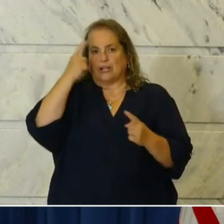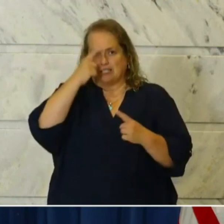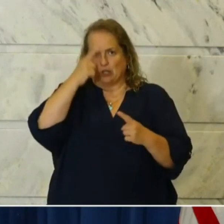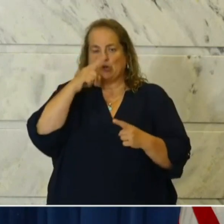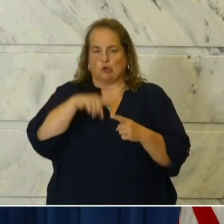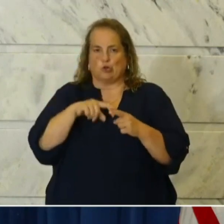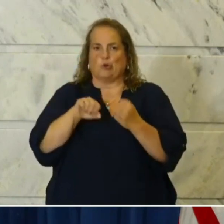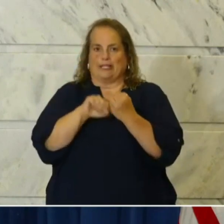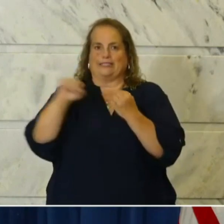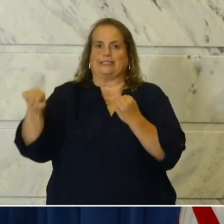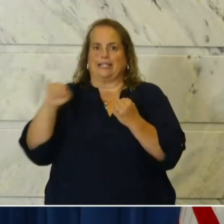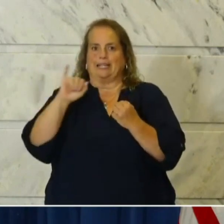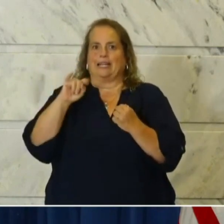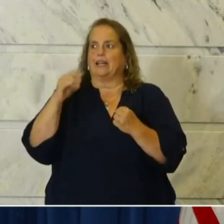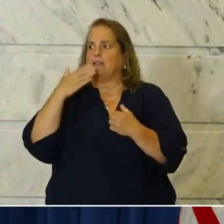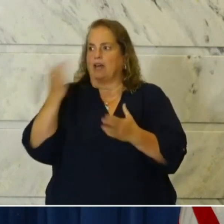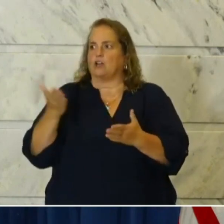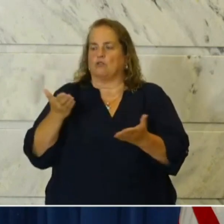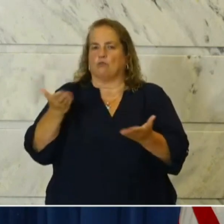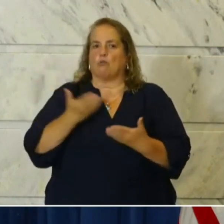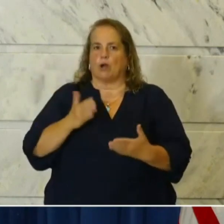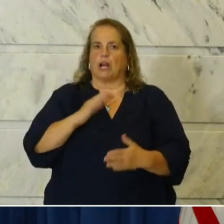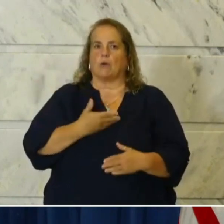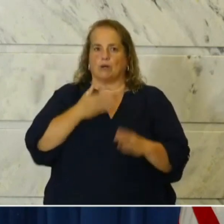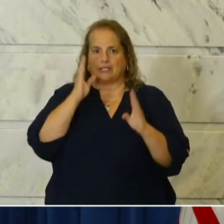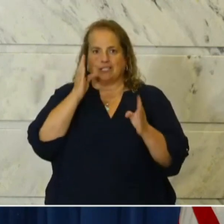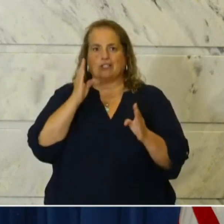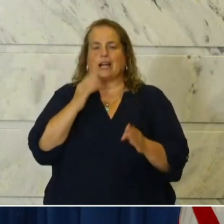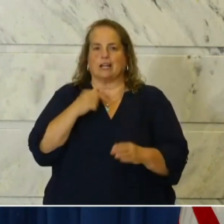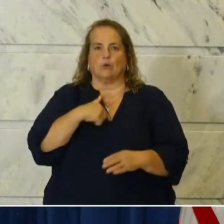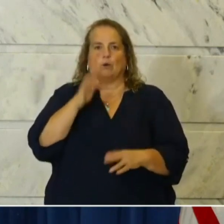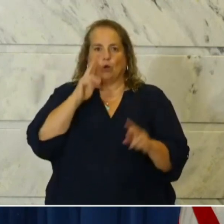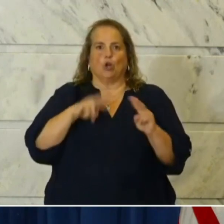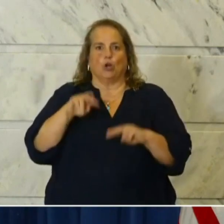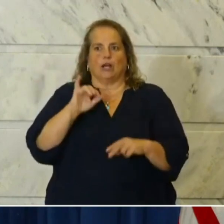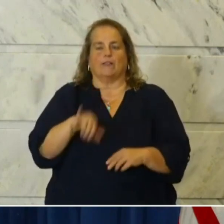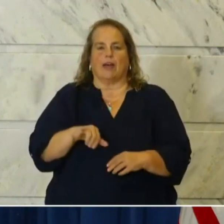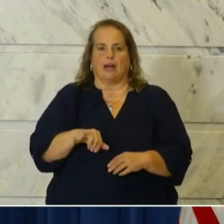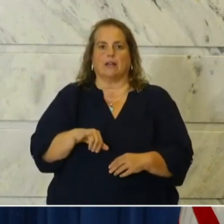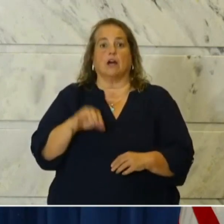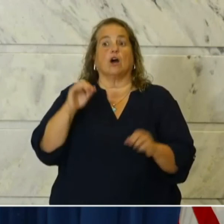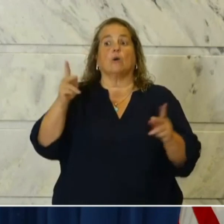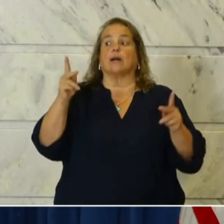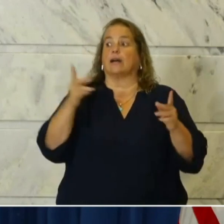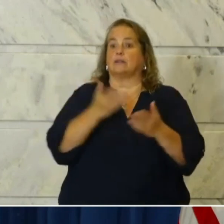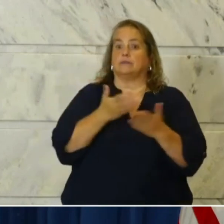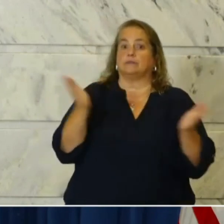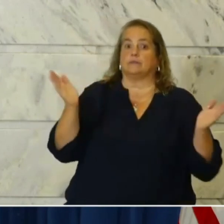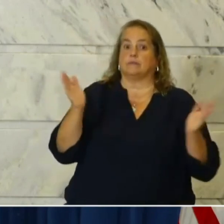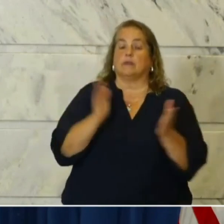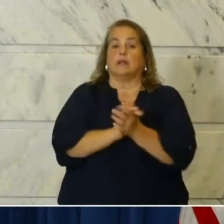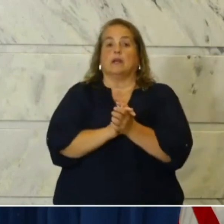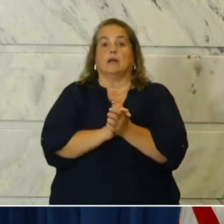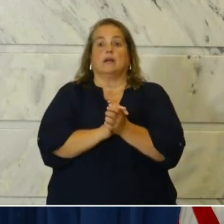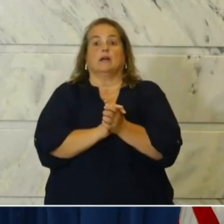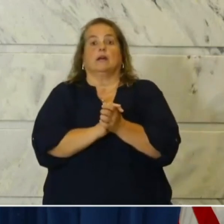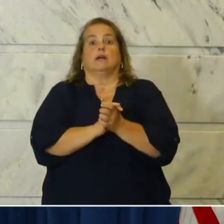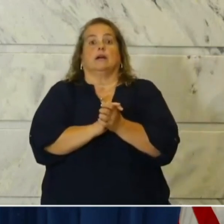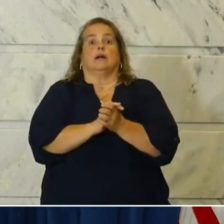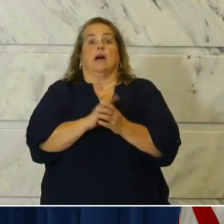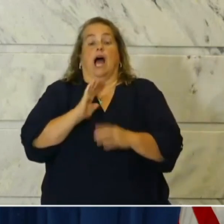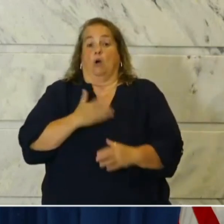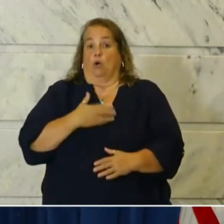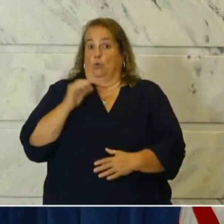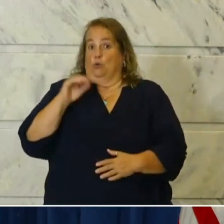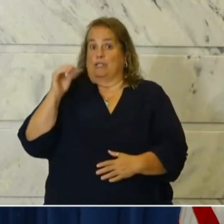it beyond that. I appreciate you bringing it to our attention, and we'll take a look. All right, everybody. Positivity rate down, which